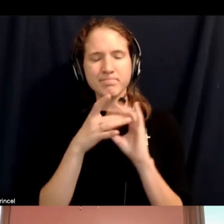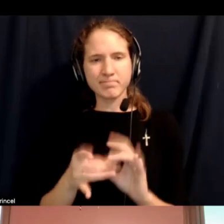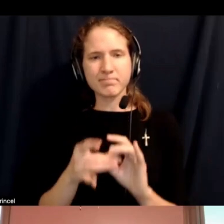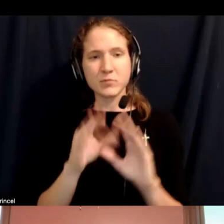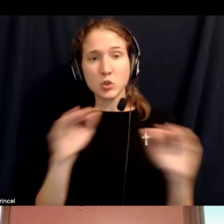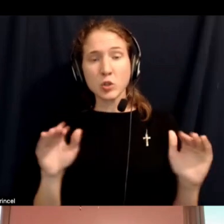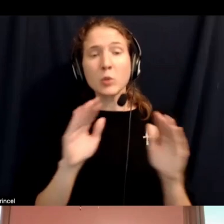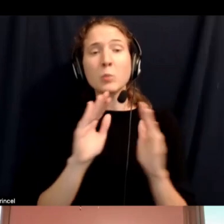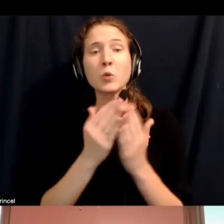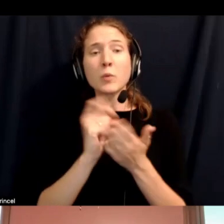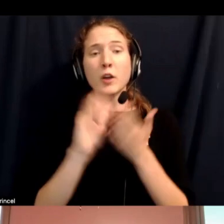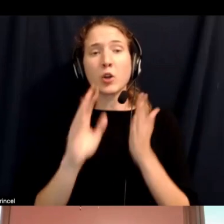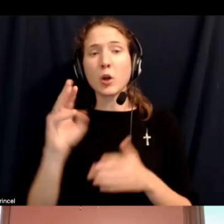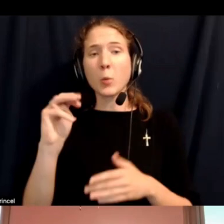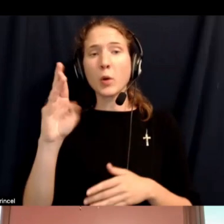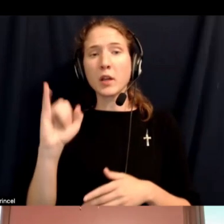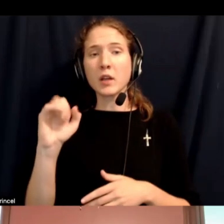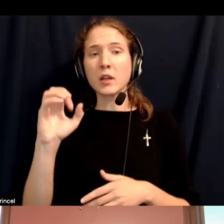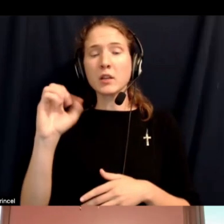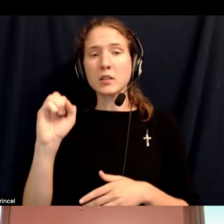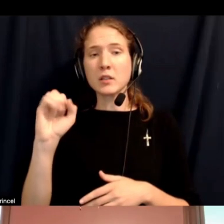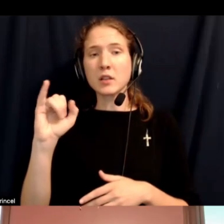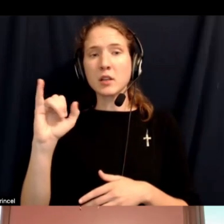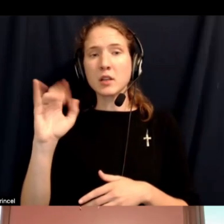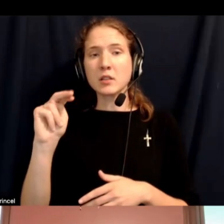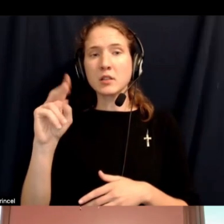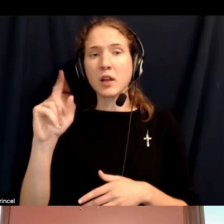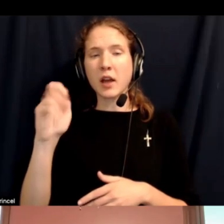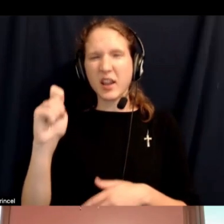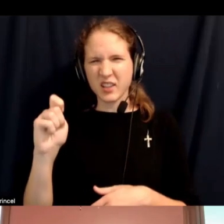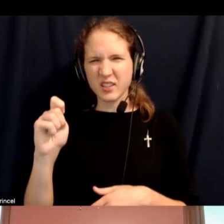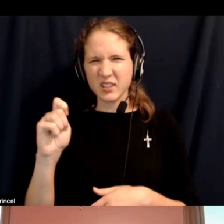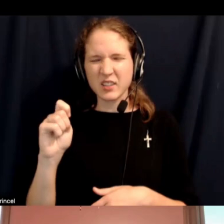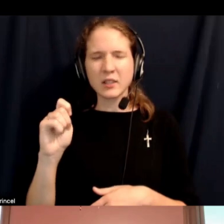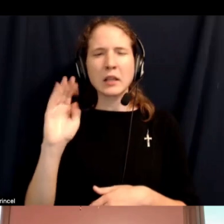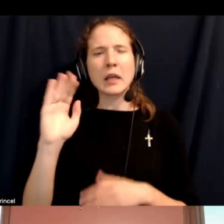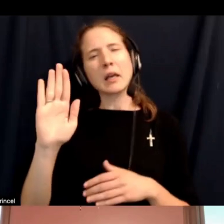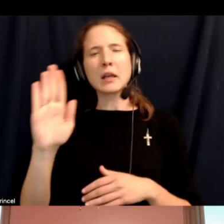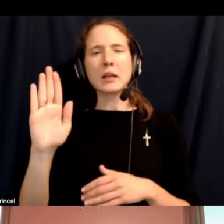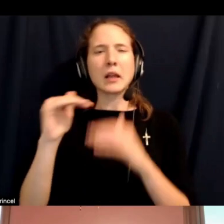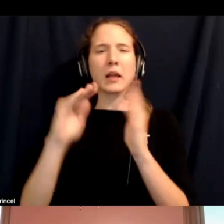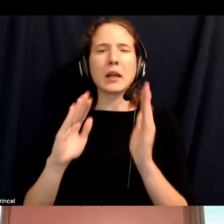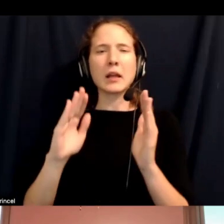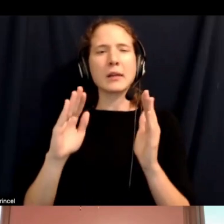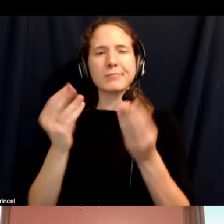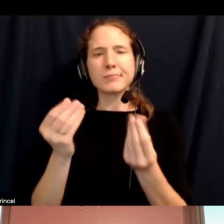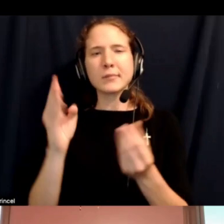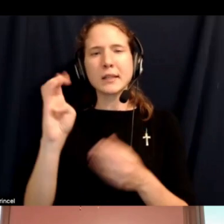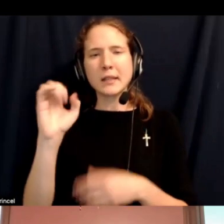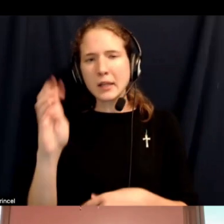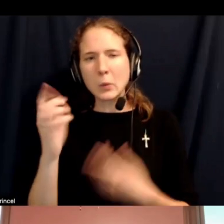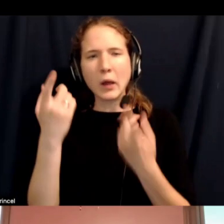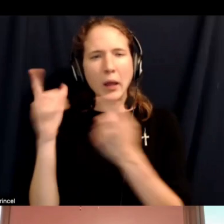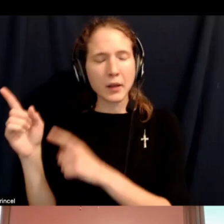writer Maurice Sendak's estate and what became of his estate, which was a very gnarly and interesting